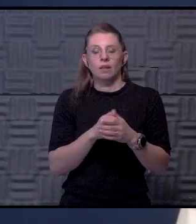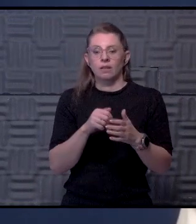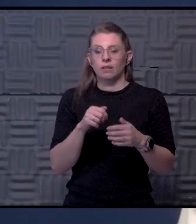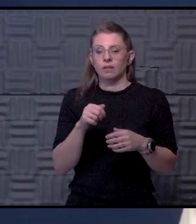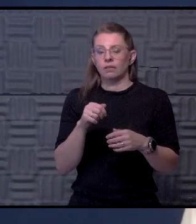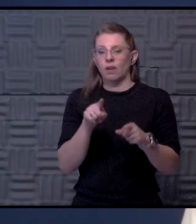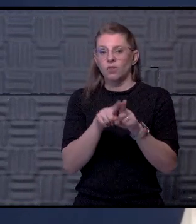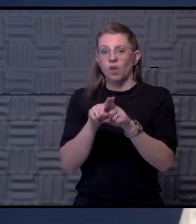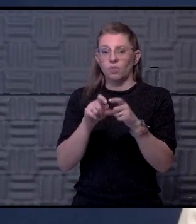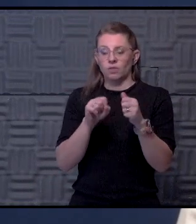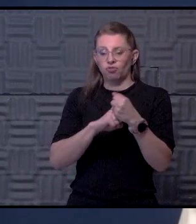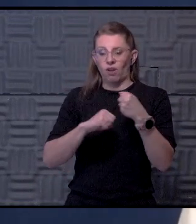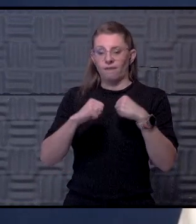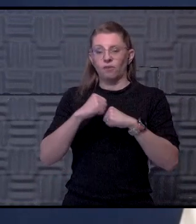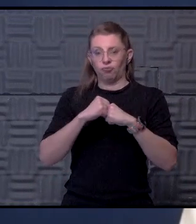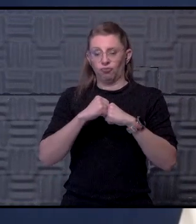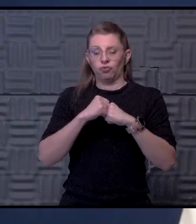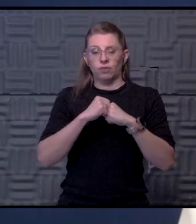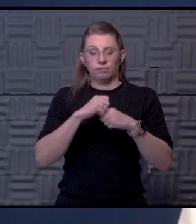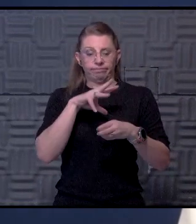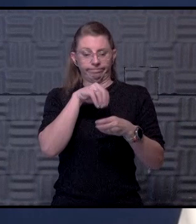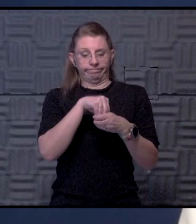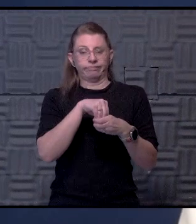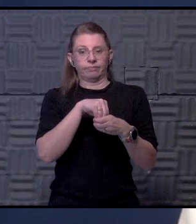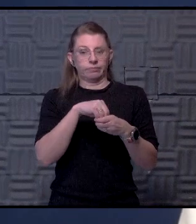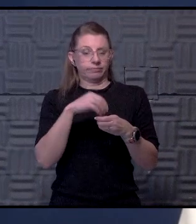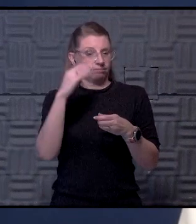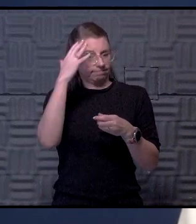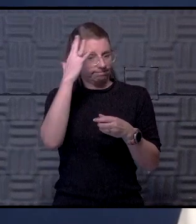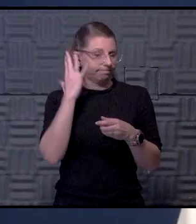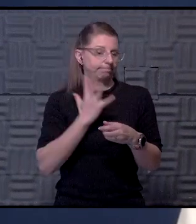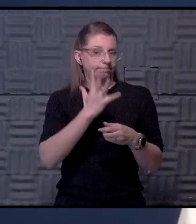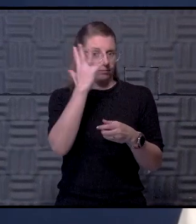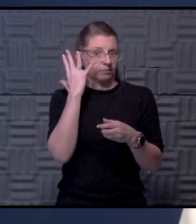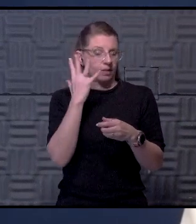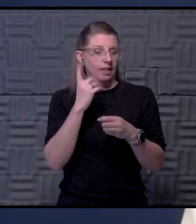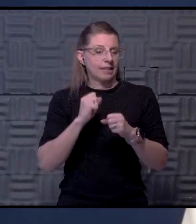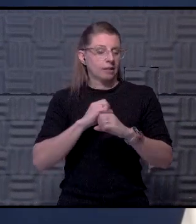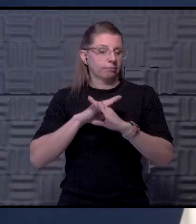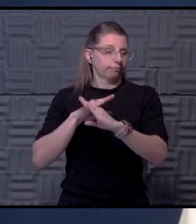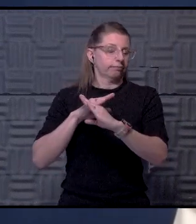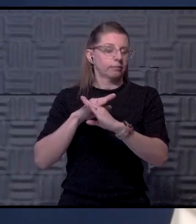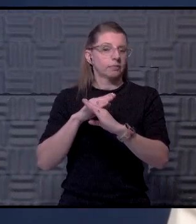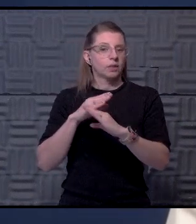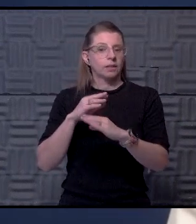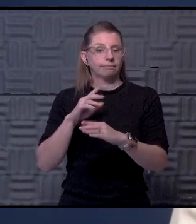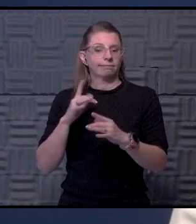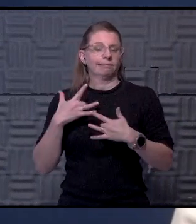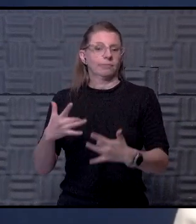need to be spared the ravages of some of the standard radiation therapy. So it's important to